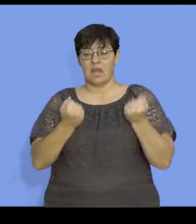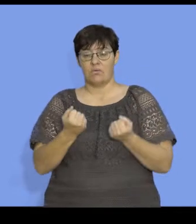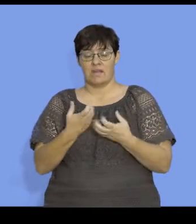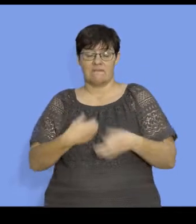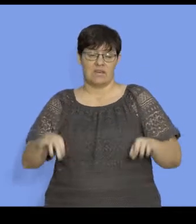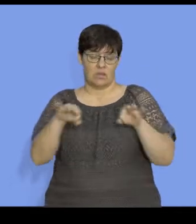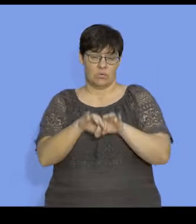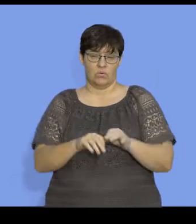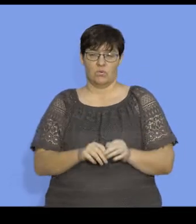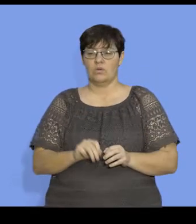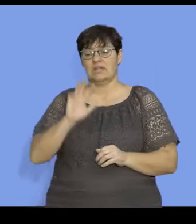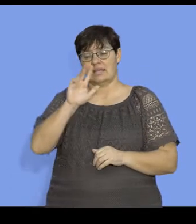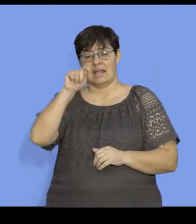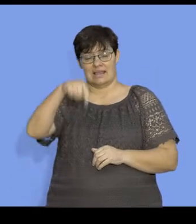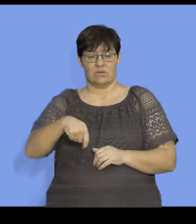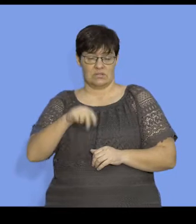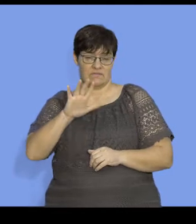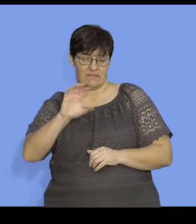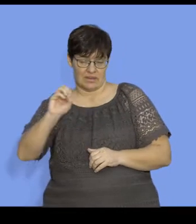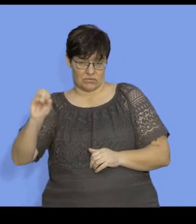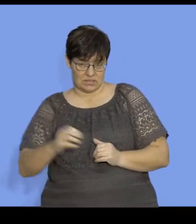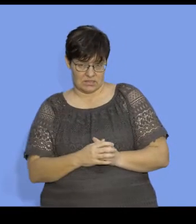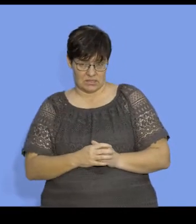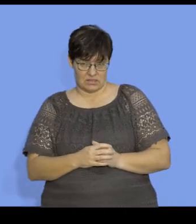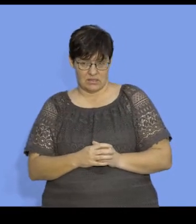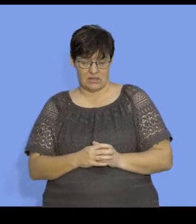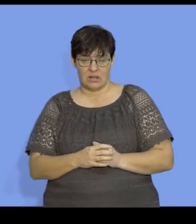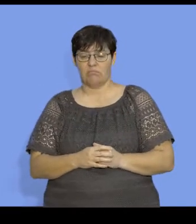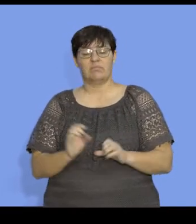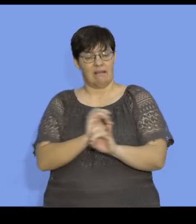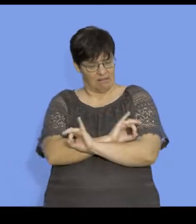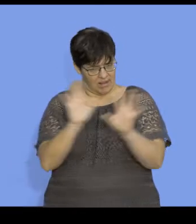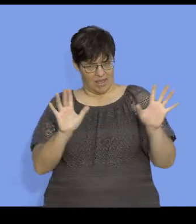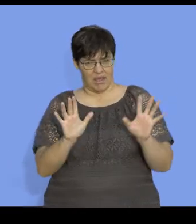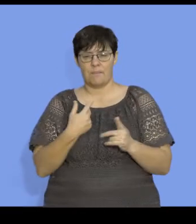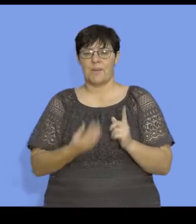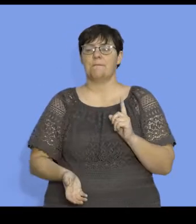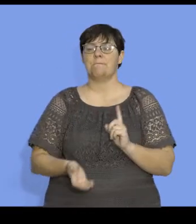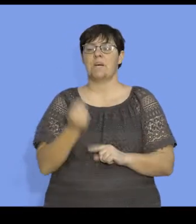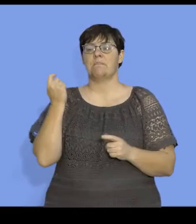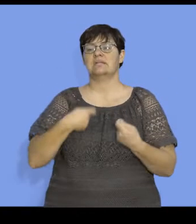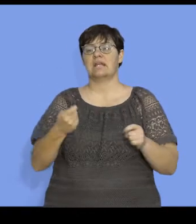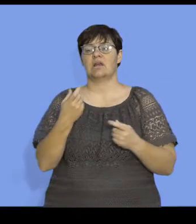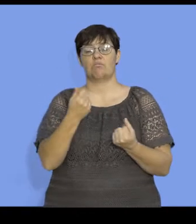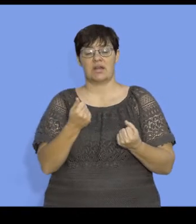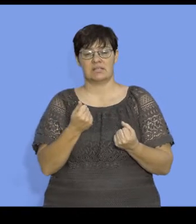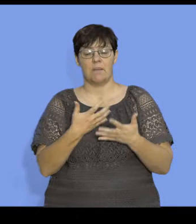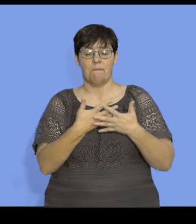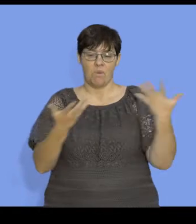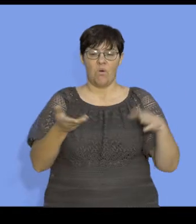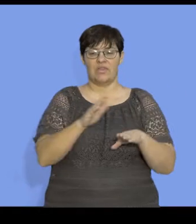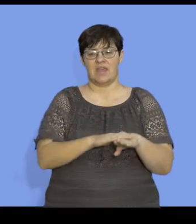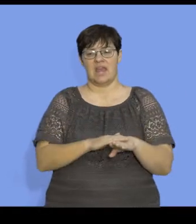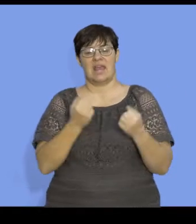9,500, clearly you can see that your selling price is greater than your carrying value, indicating